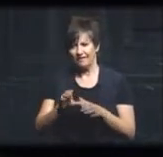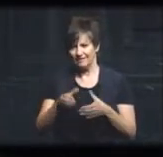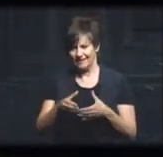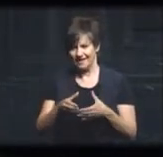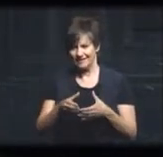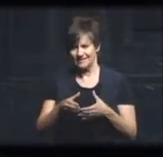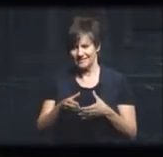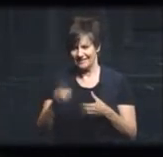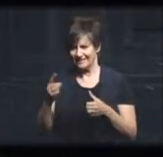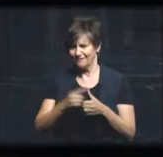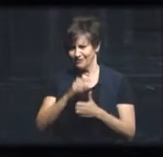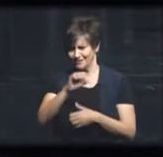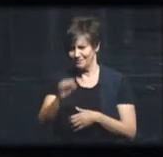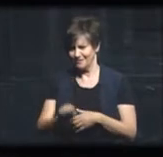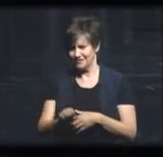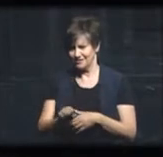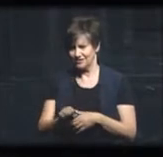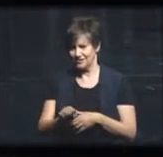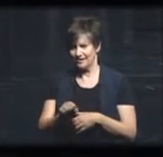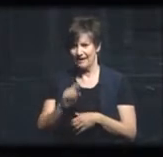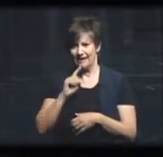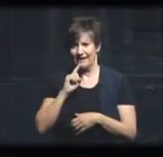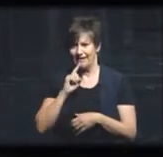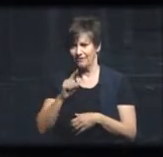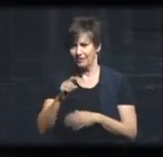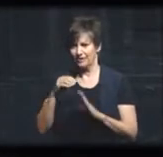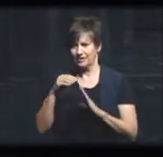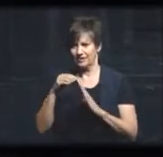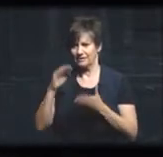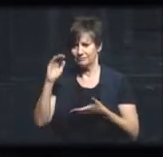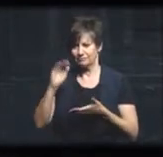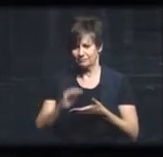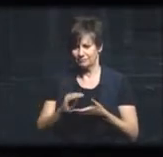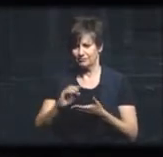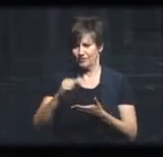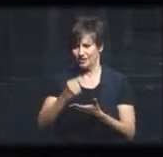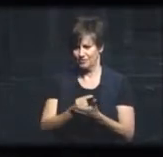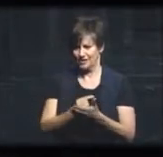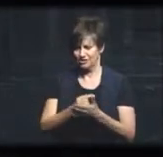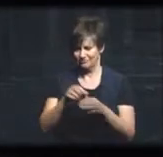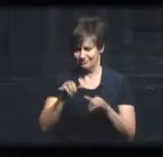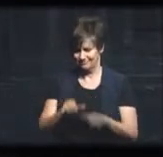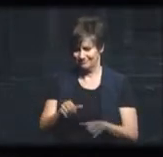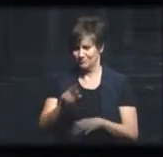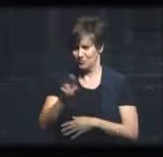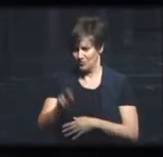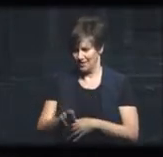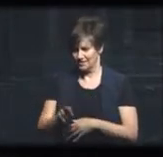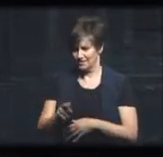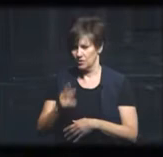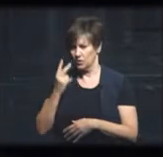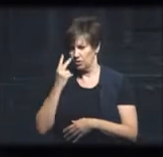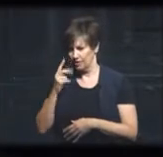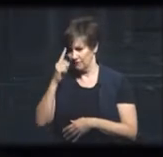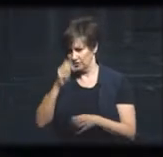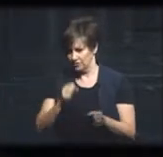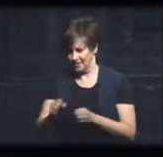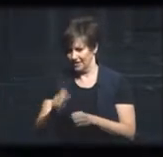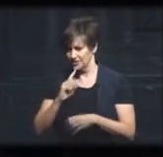their first semester have dramatically lower graduation and retention rates. So we're looking for strategies to